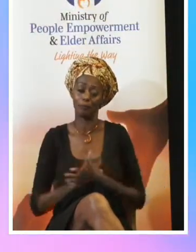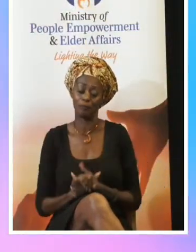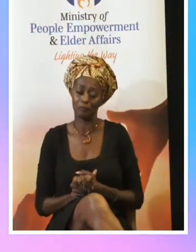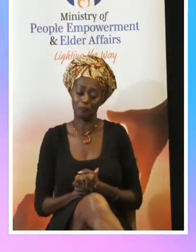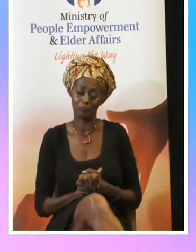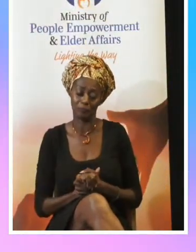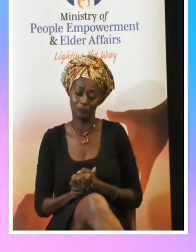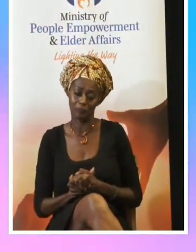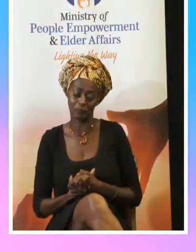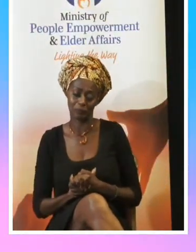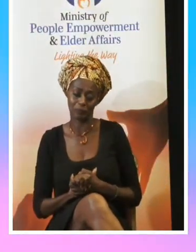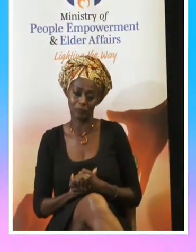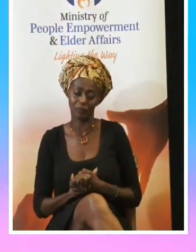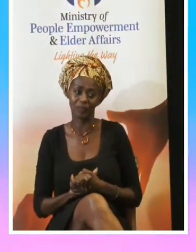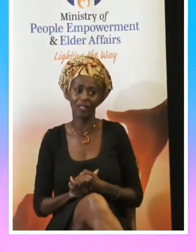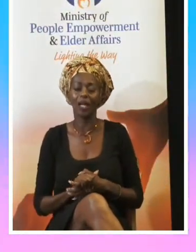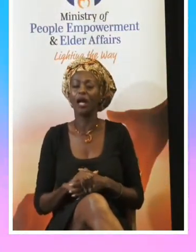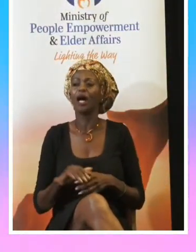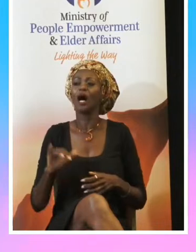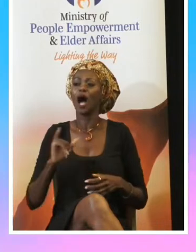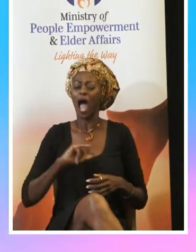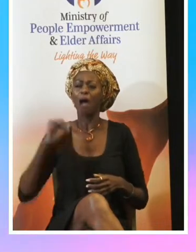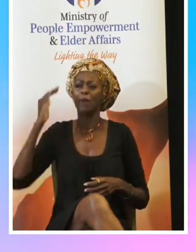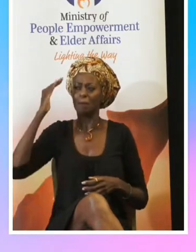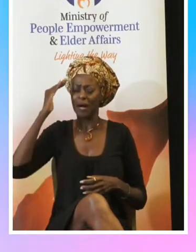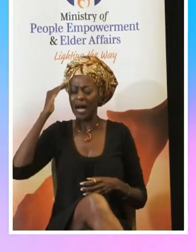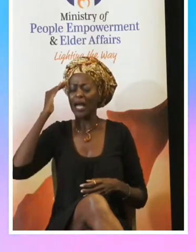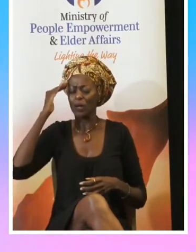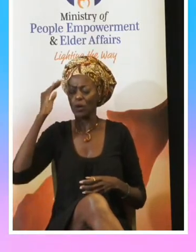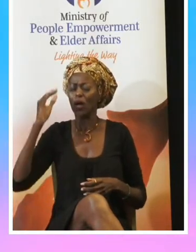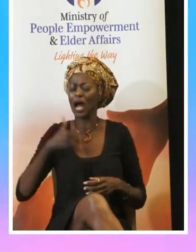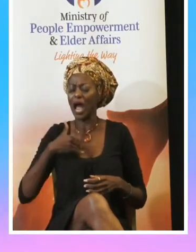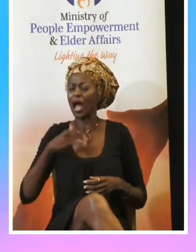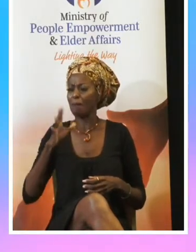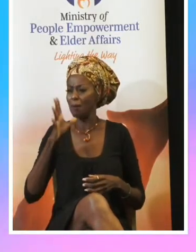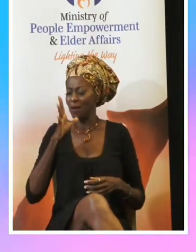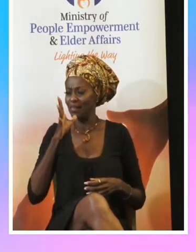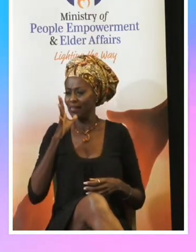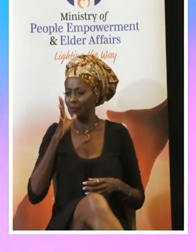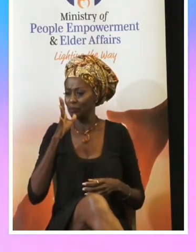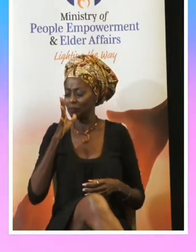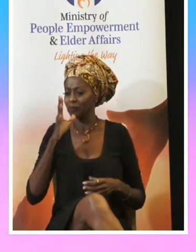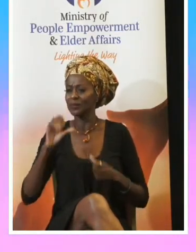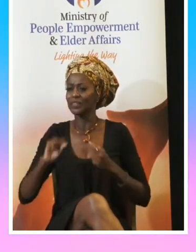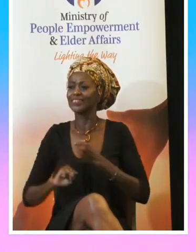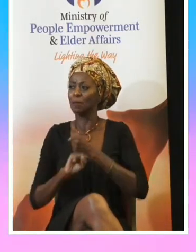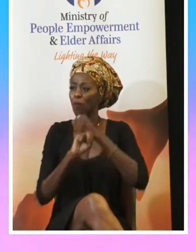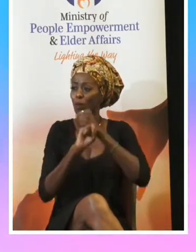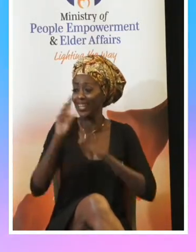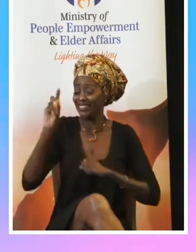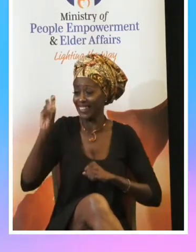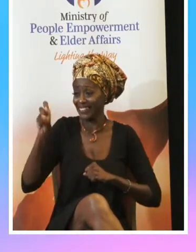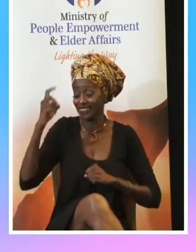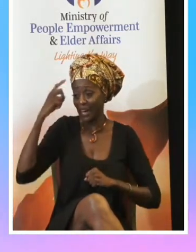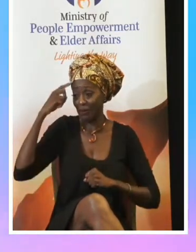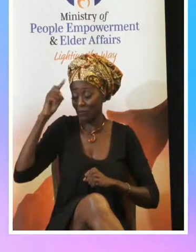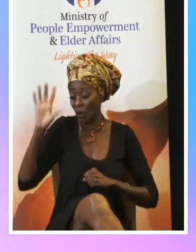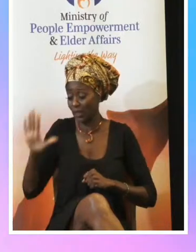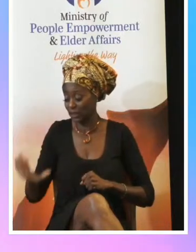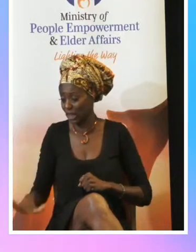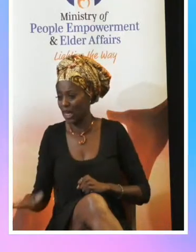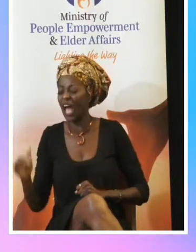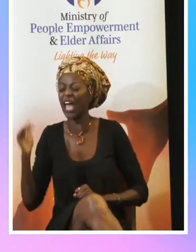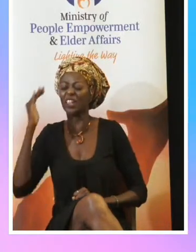And I know it as a mother, a support system for a child. I know it. I do it every